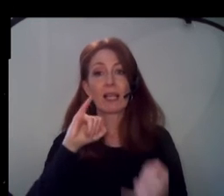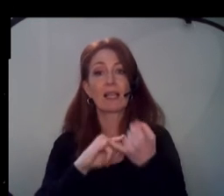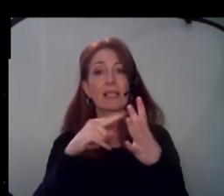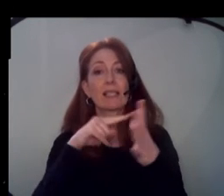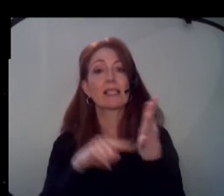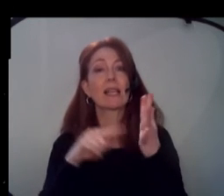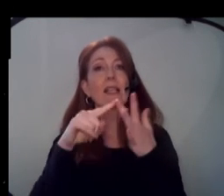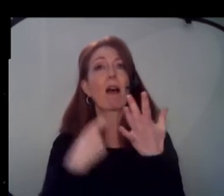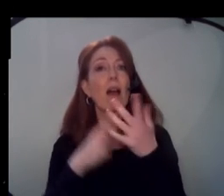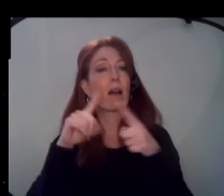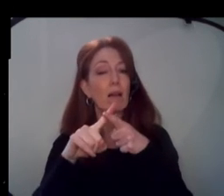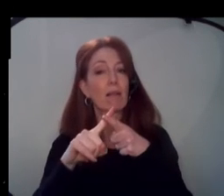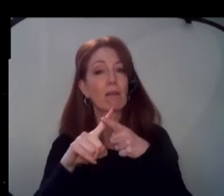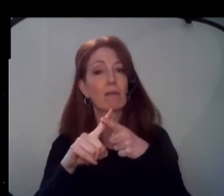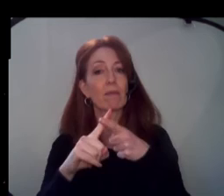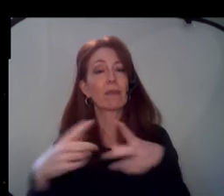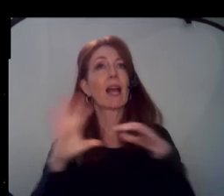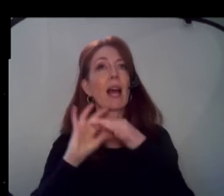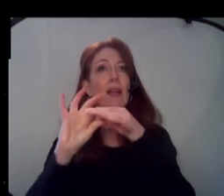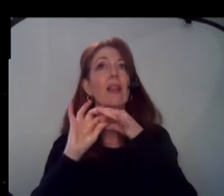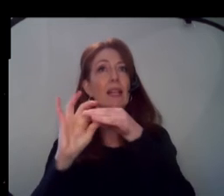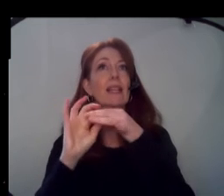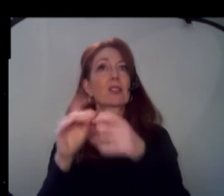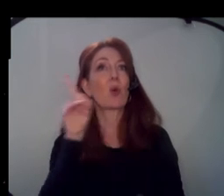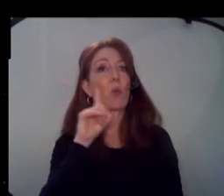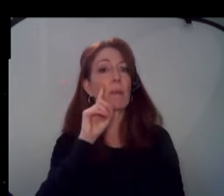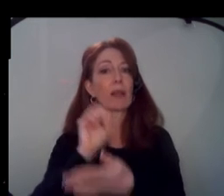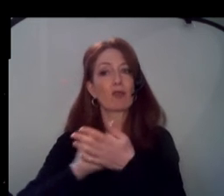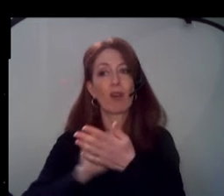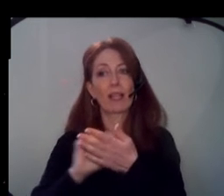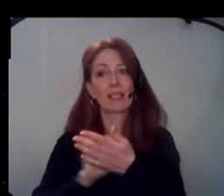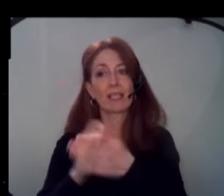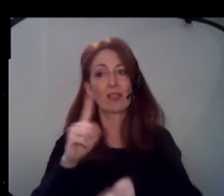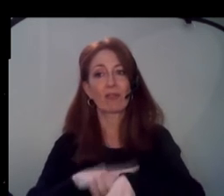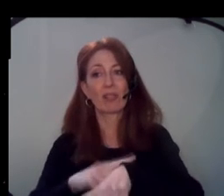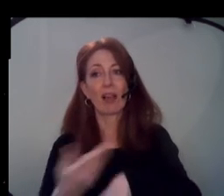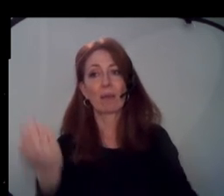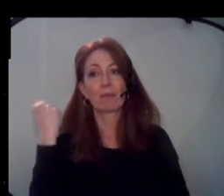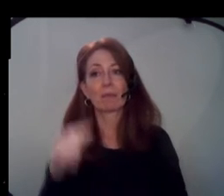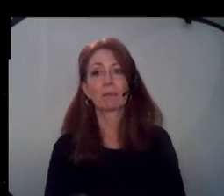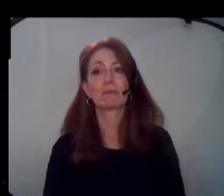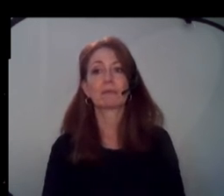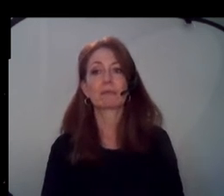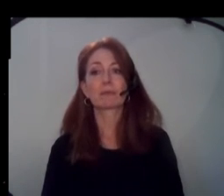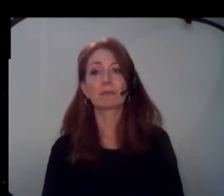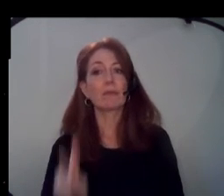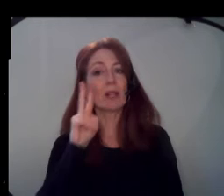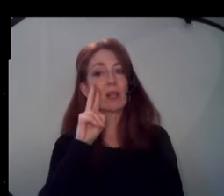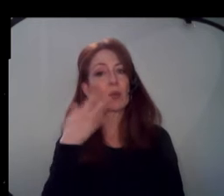some work by women writers of the period. Ah, we've got the image now. That's lovely. But you can see again, this is a